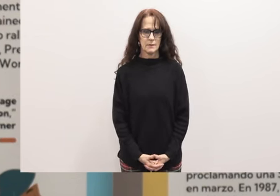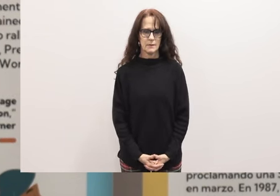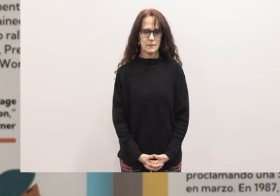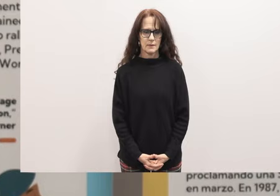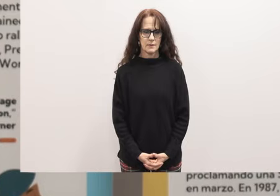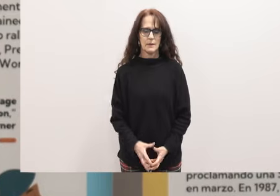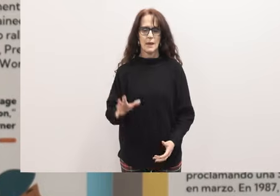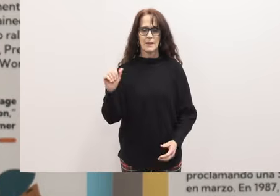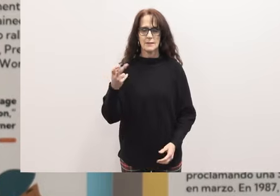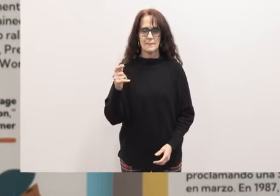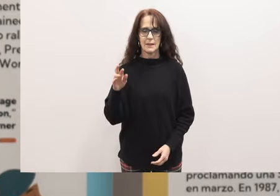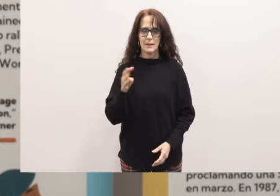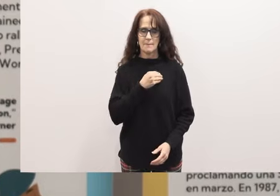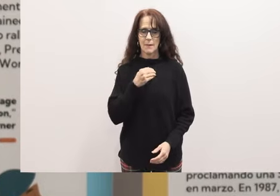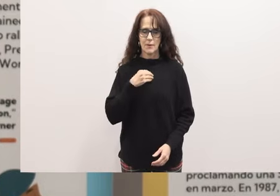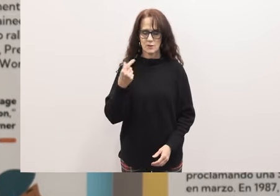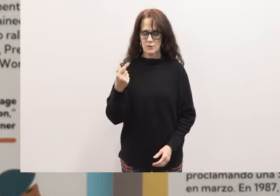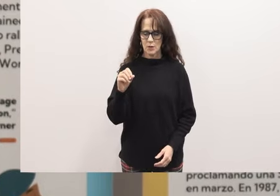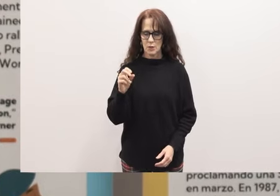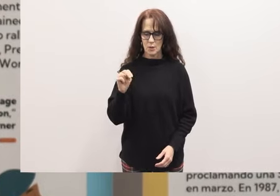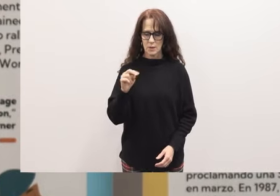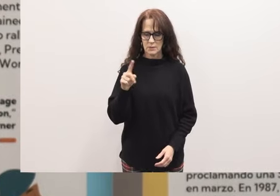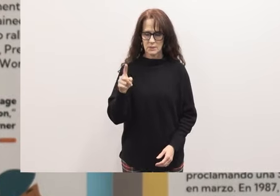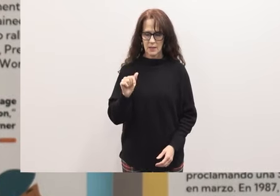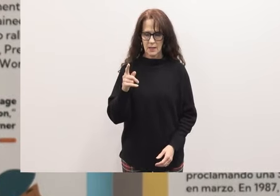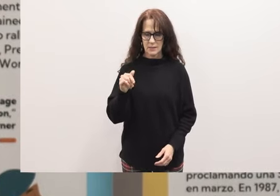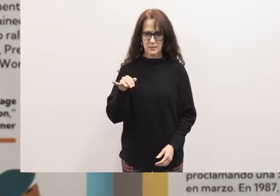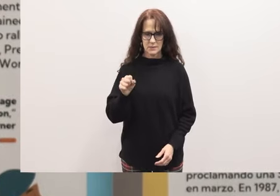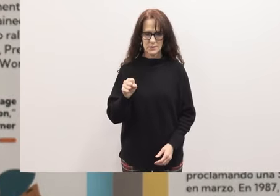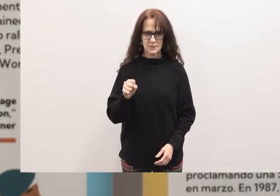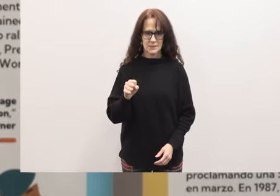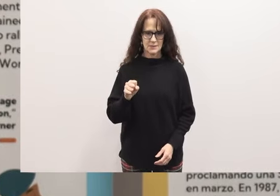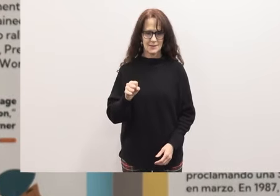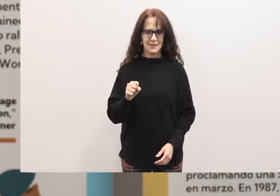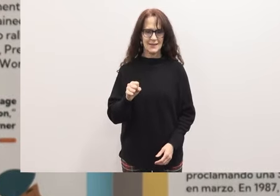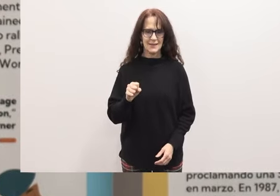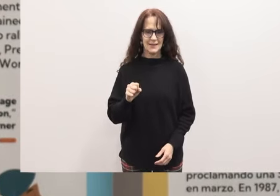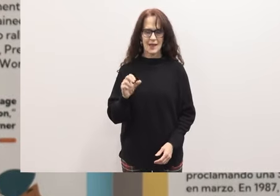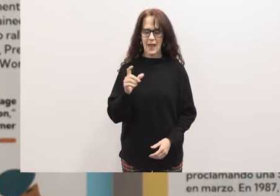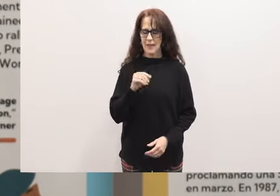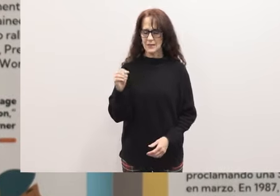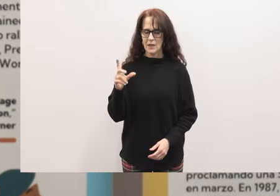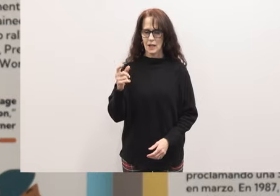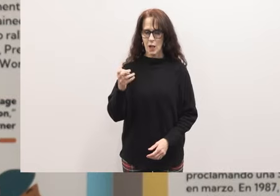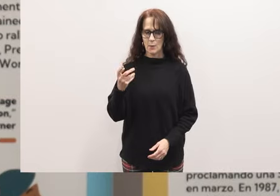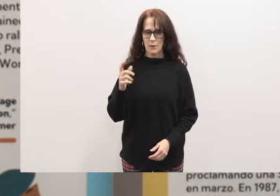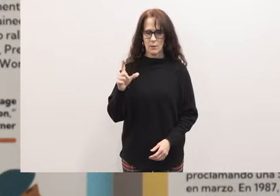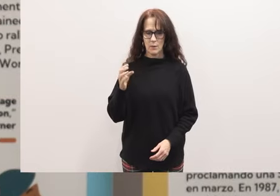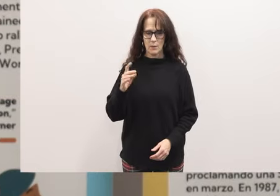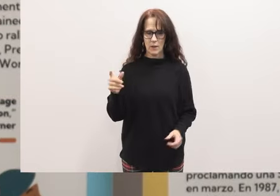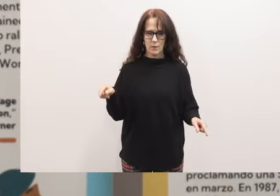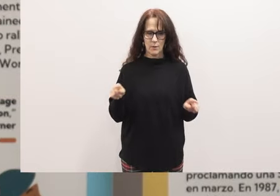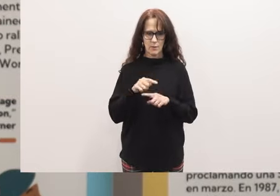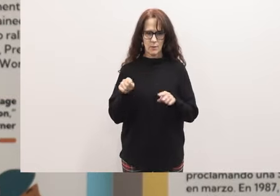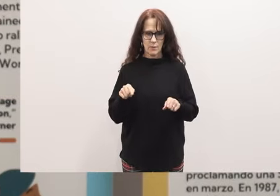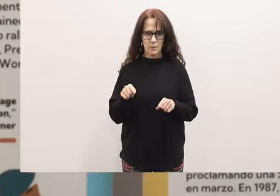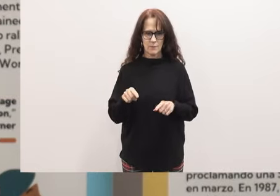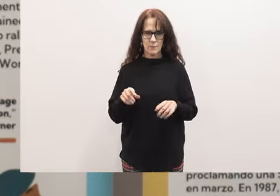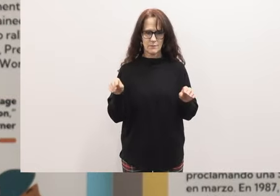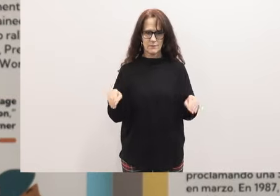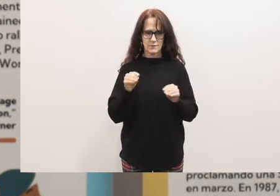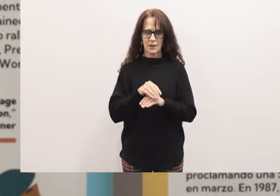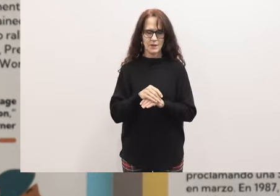Assembly Member Gonzalez and then State Senator Lowenthal. Or is it the opposite? It's the